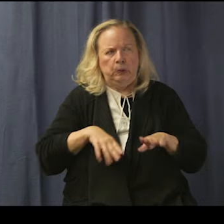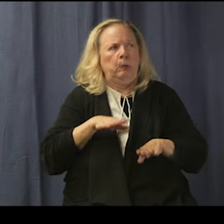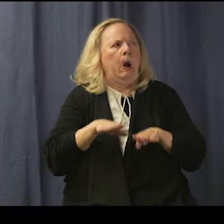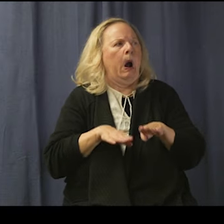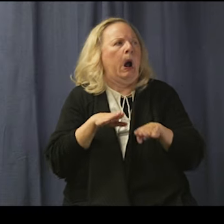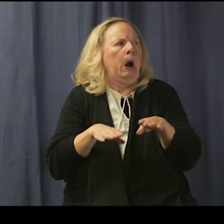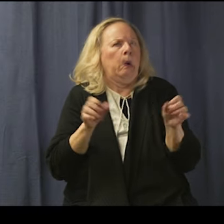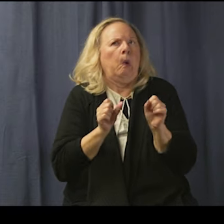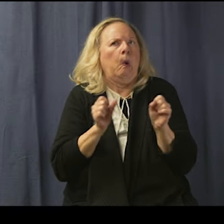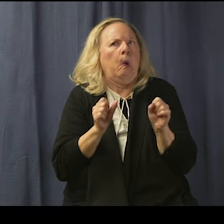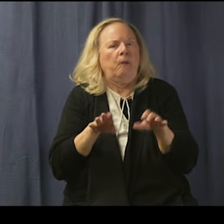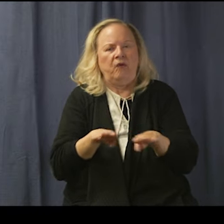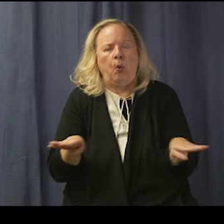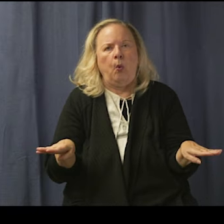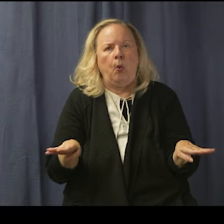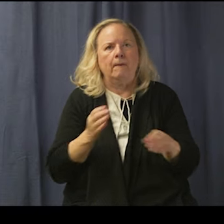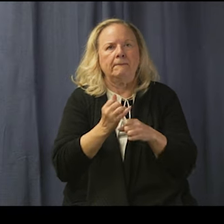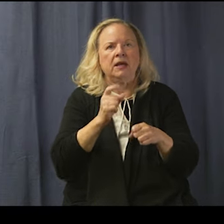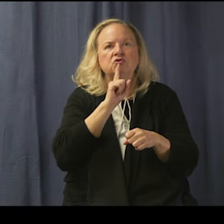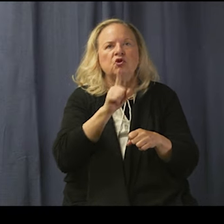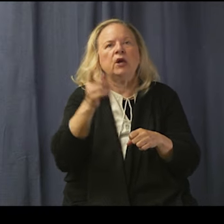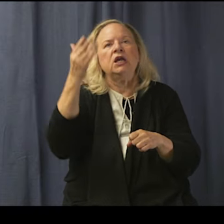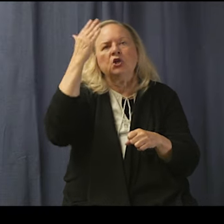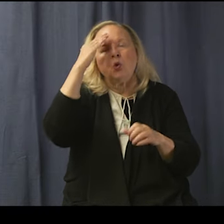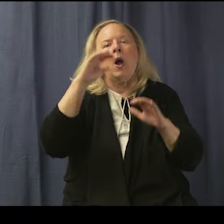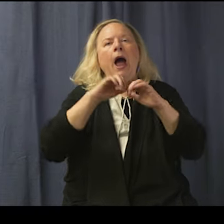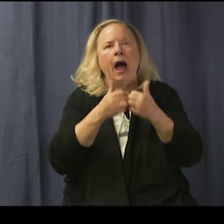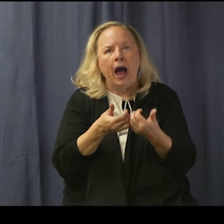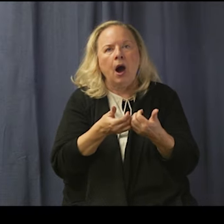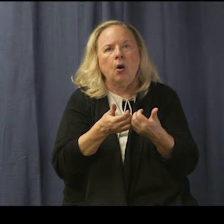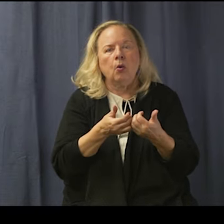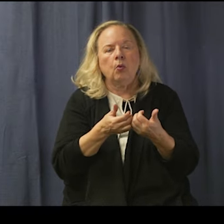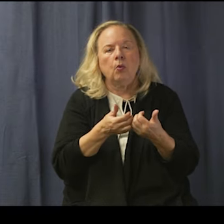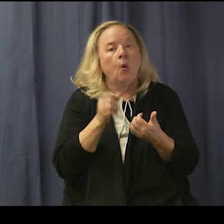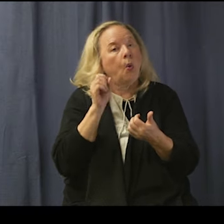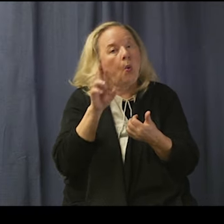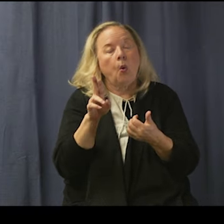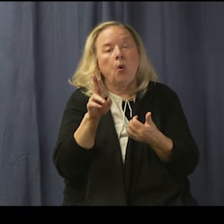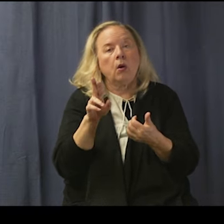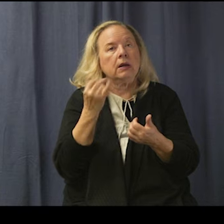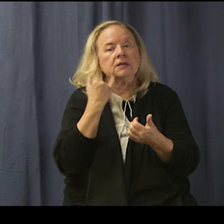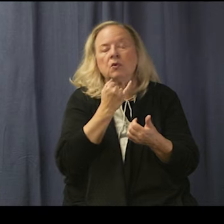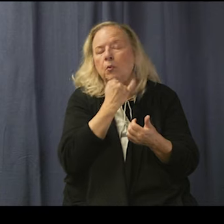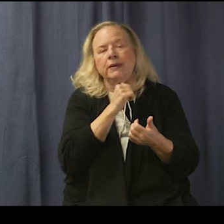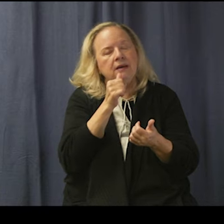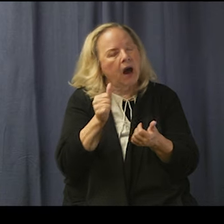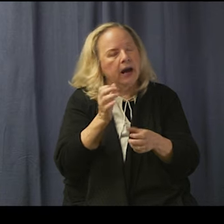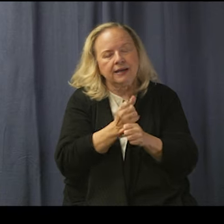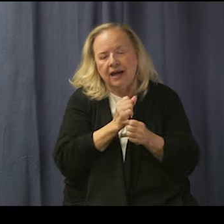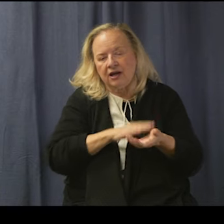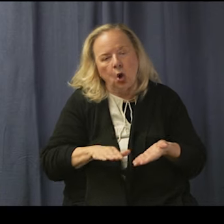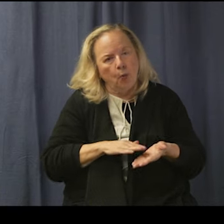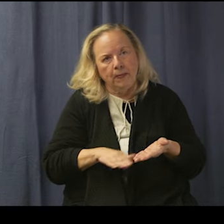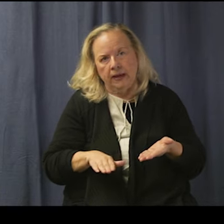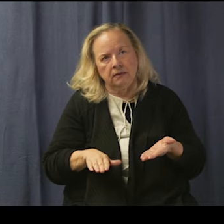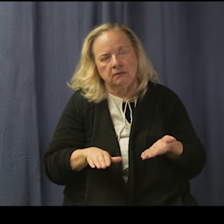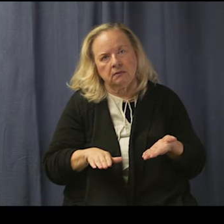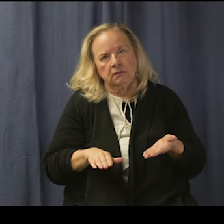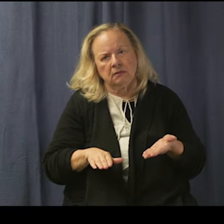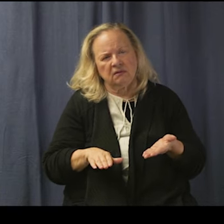floor, and make sure he knew how to do it. Otherwise, Israel wouldn't be atoned for. How would you